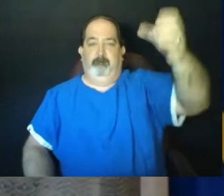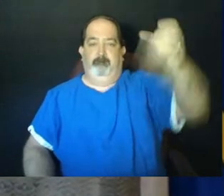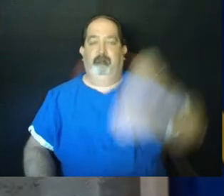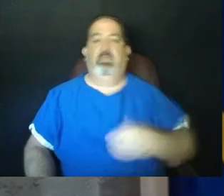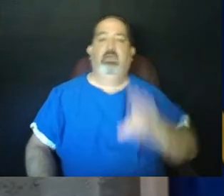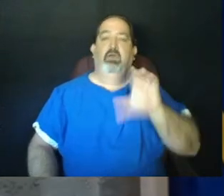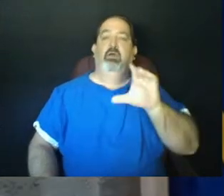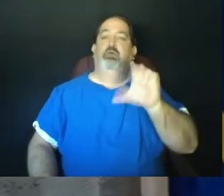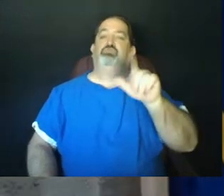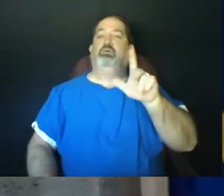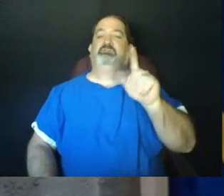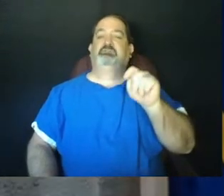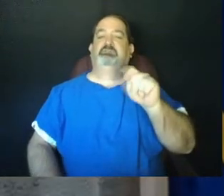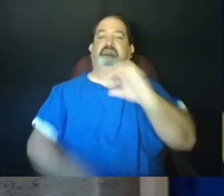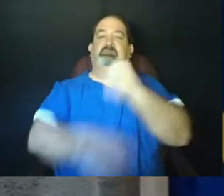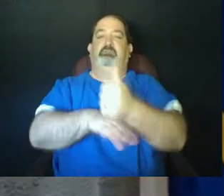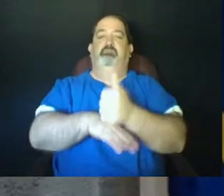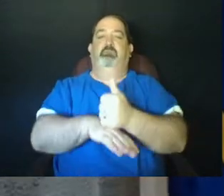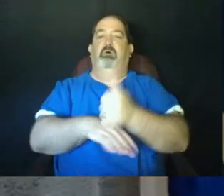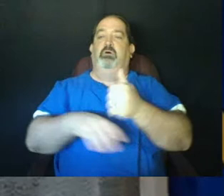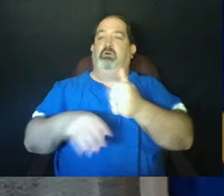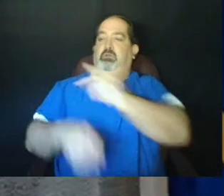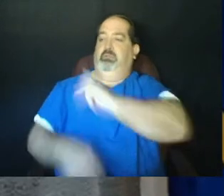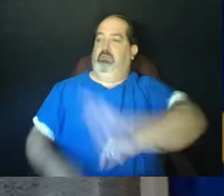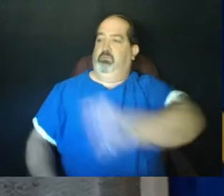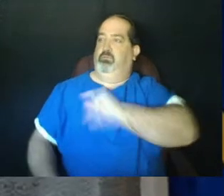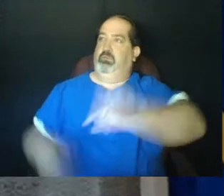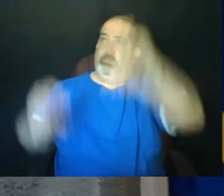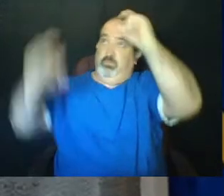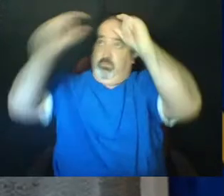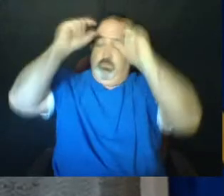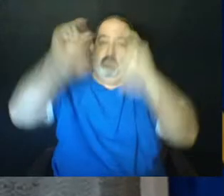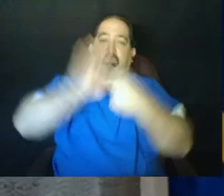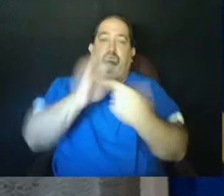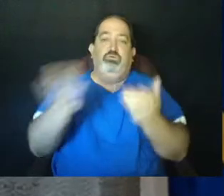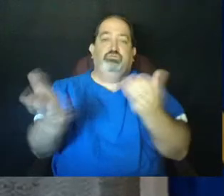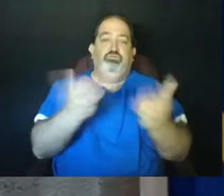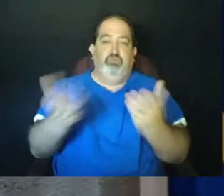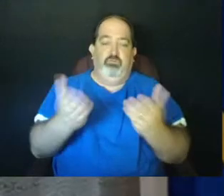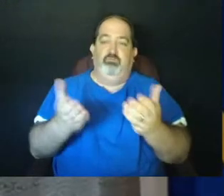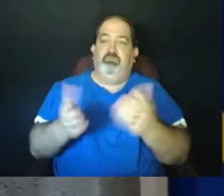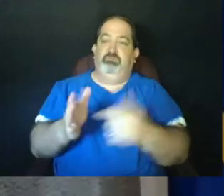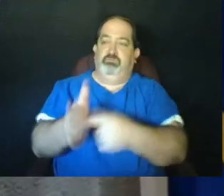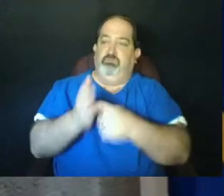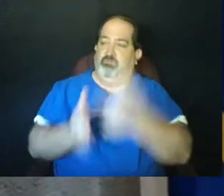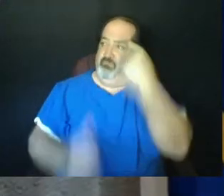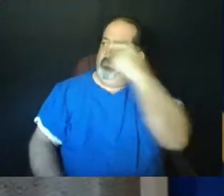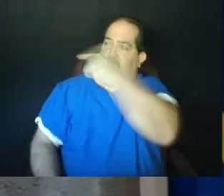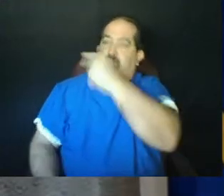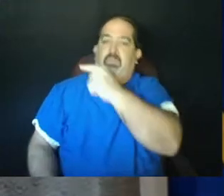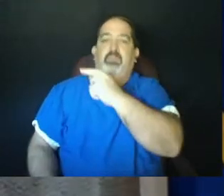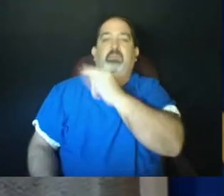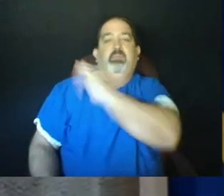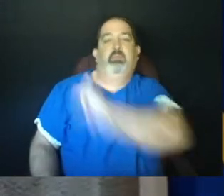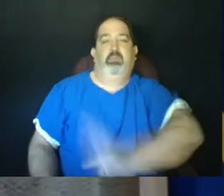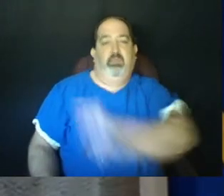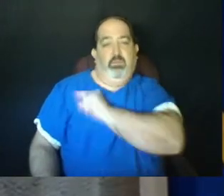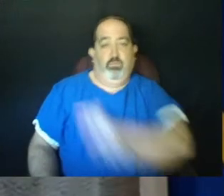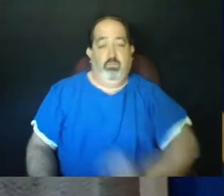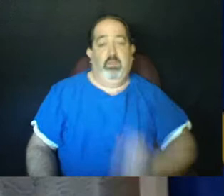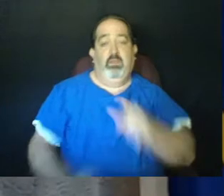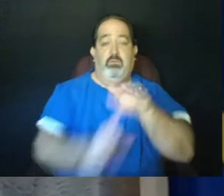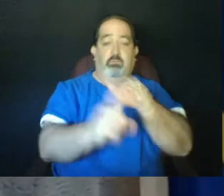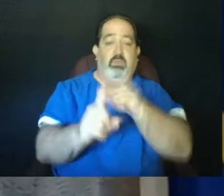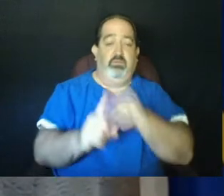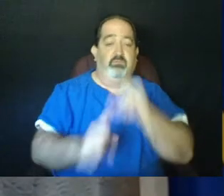The crescent, set upon the crowns of Caid, is a symbol of the service owed to the kingdom by its monarchs. It has now come to be a reminder of